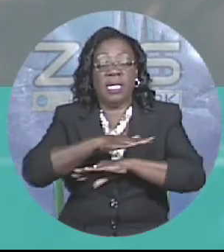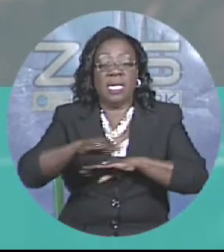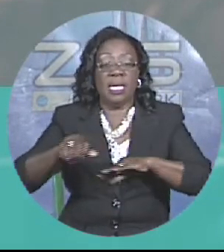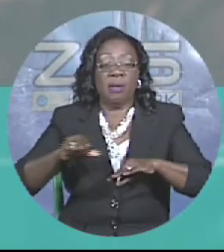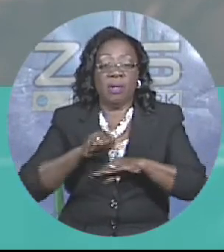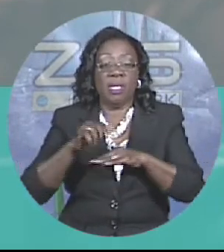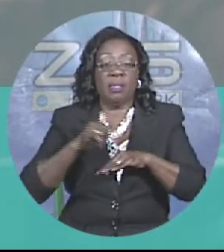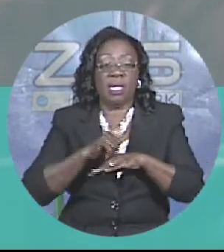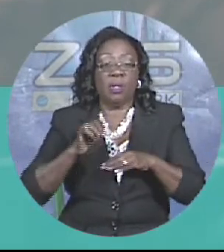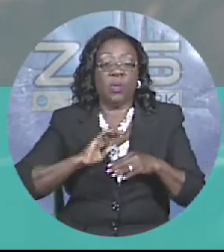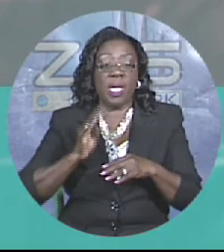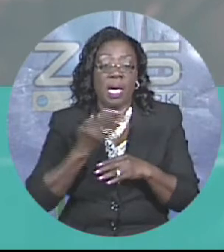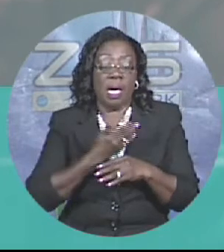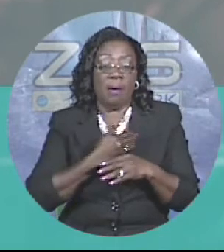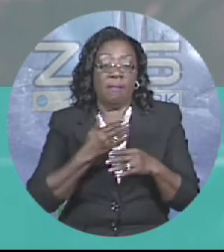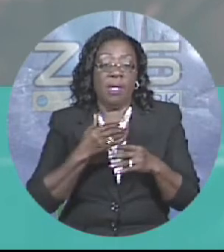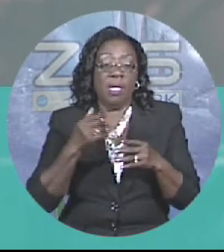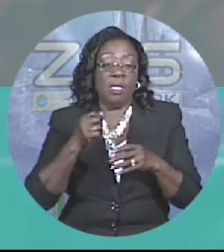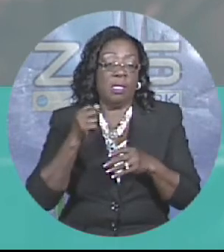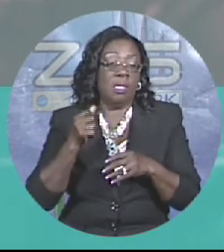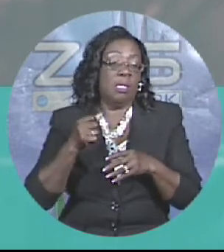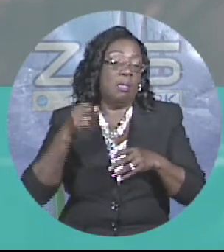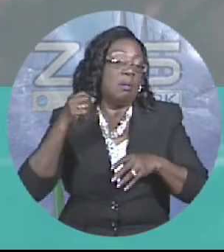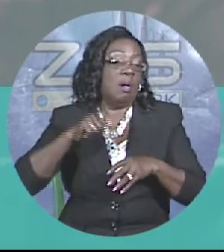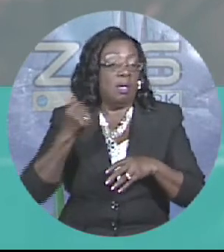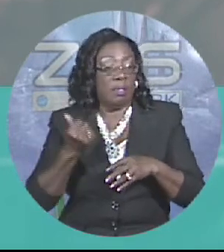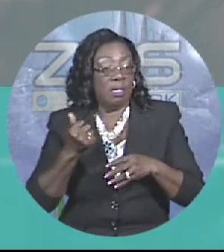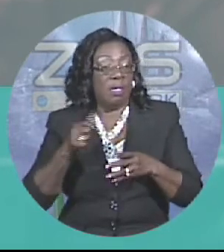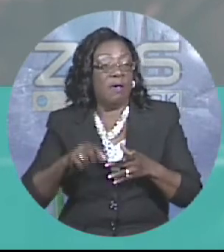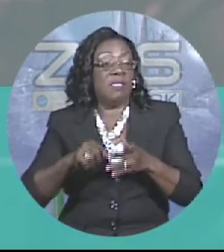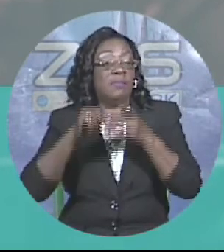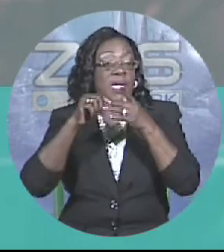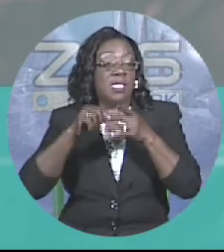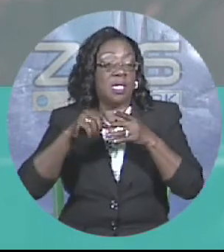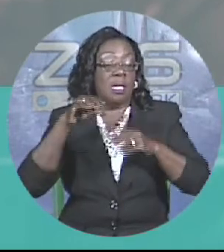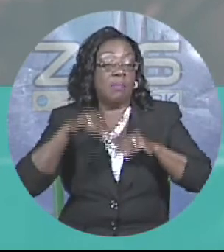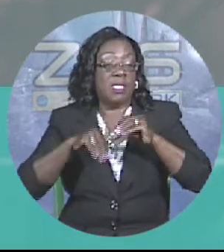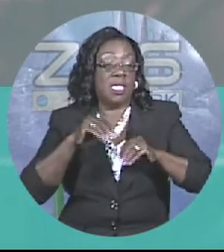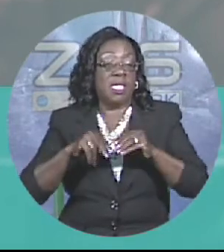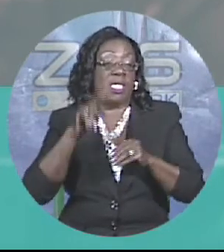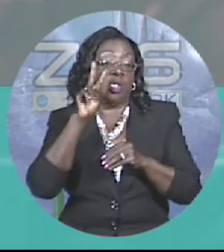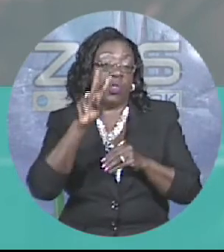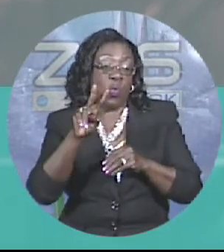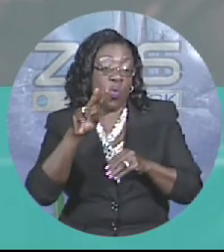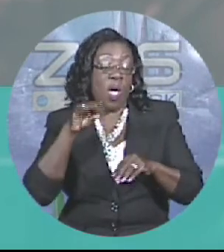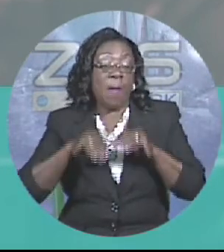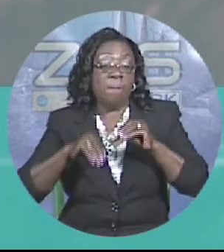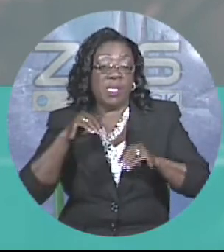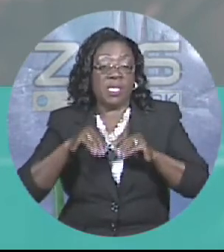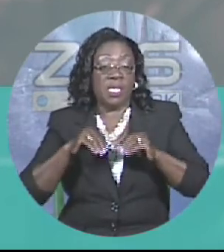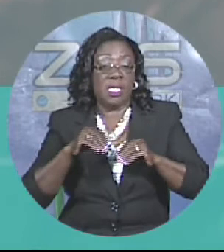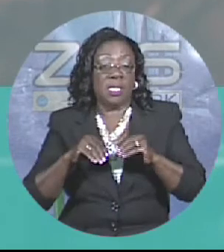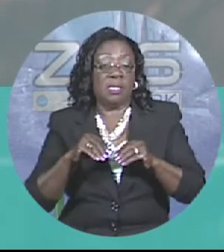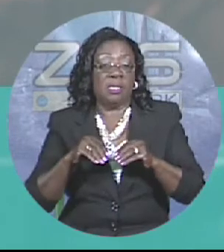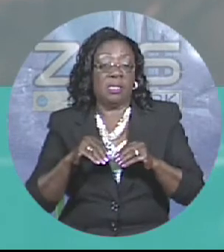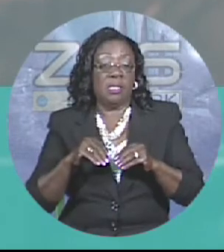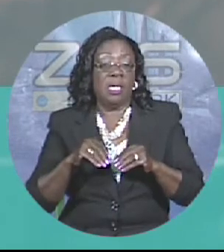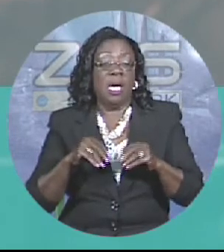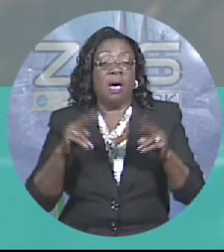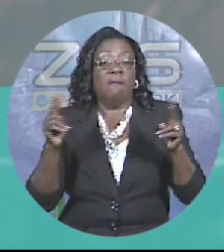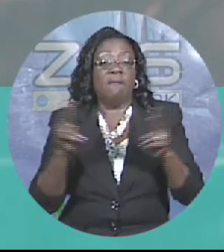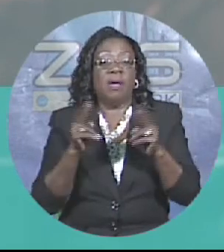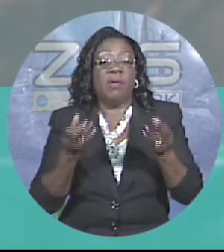where we house our ultrasound machine. These two pieces of equipment are absolutely